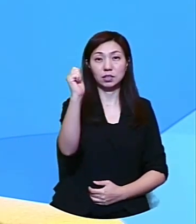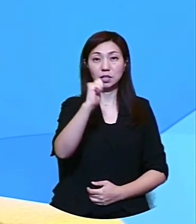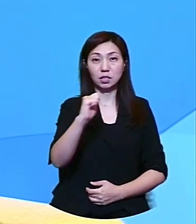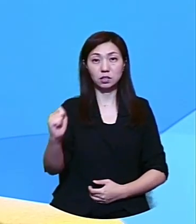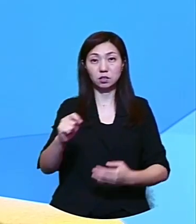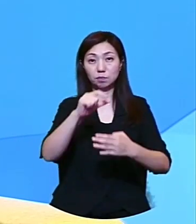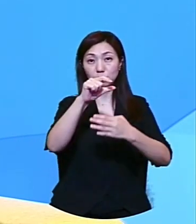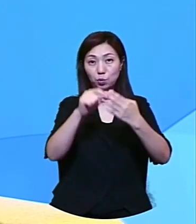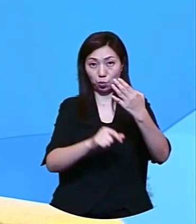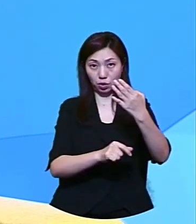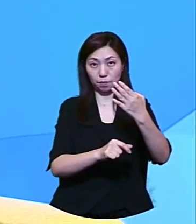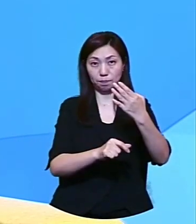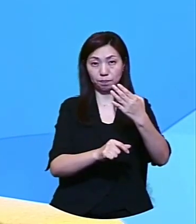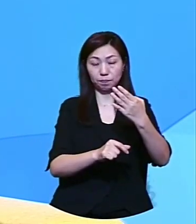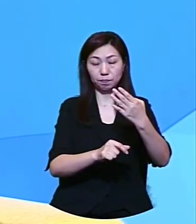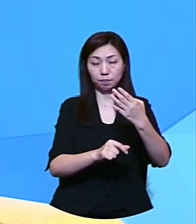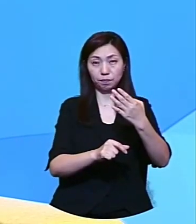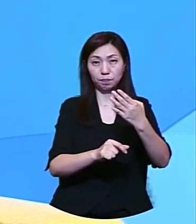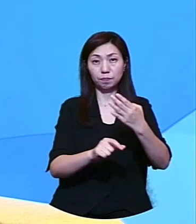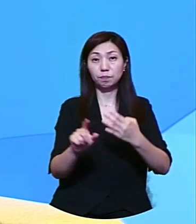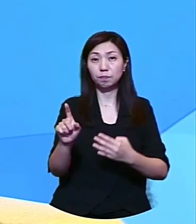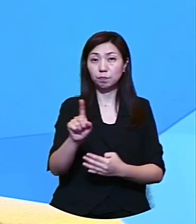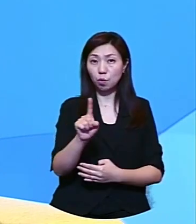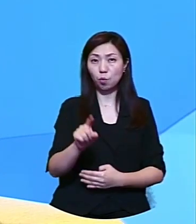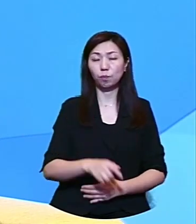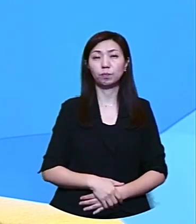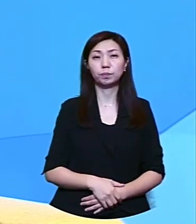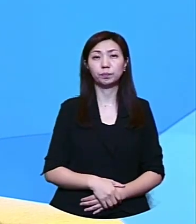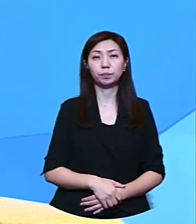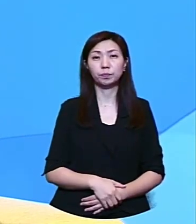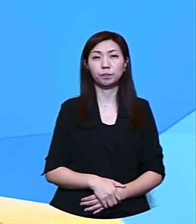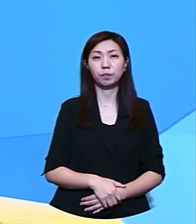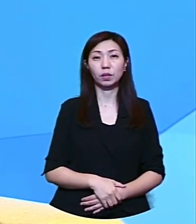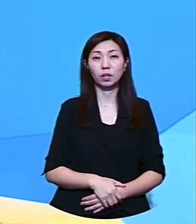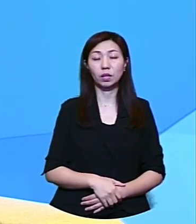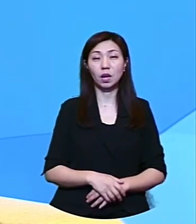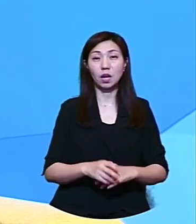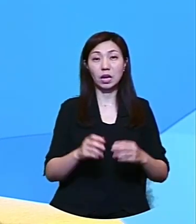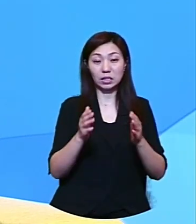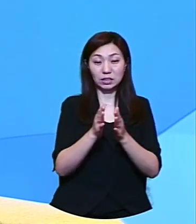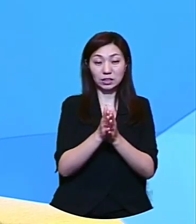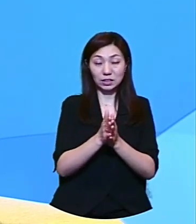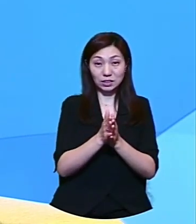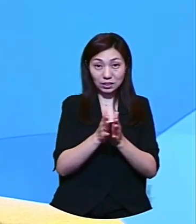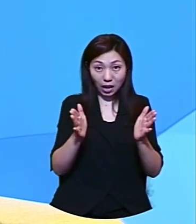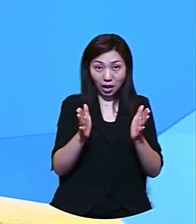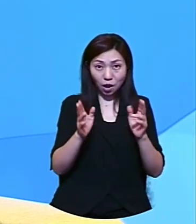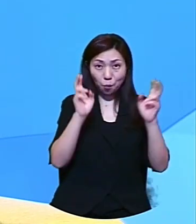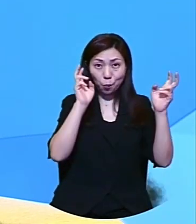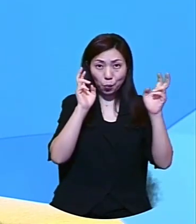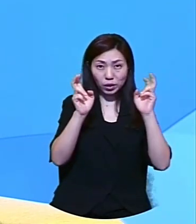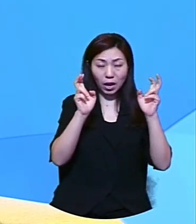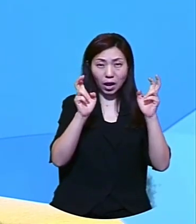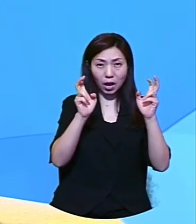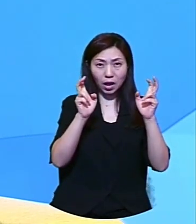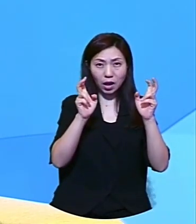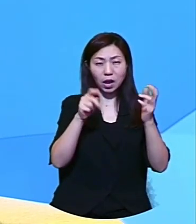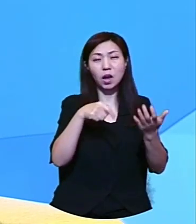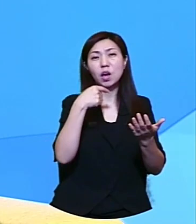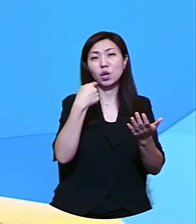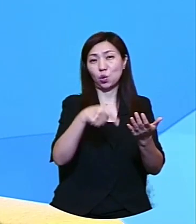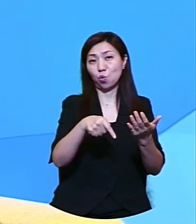targeting the startups and the small companies, small to medium companies, and also social ventures.